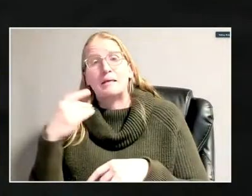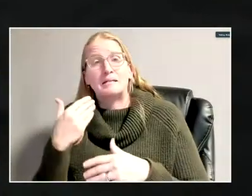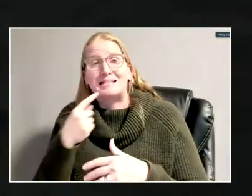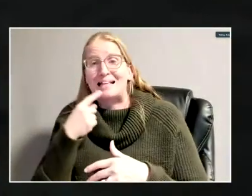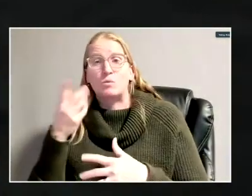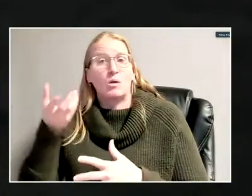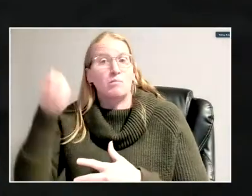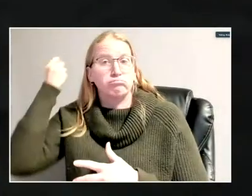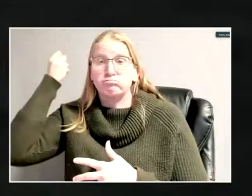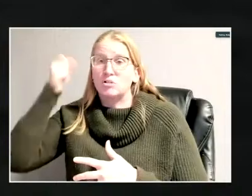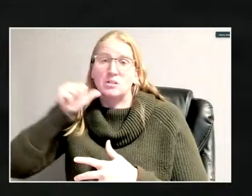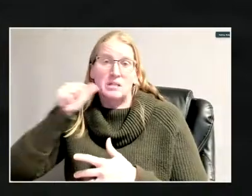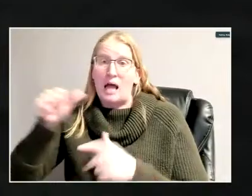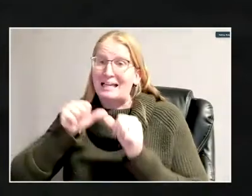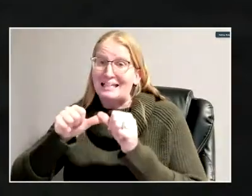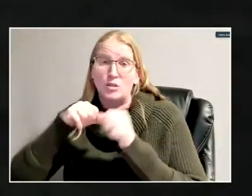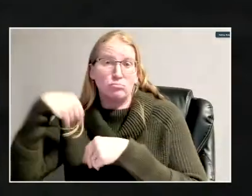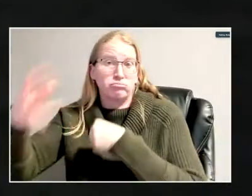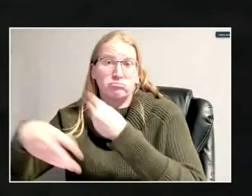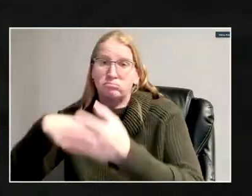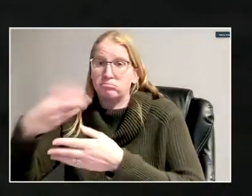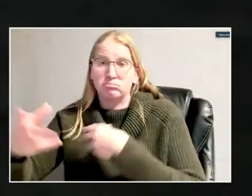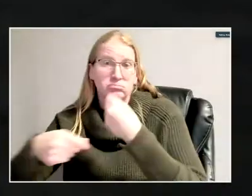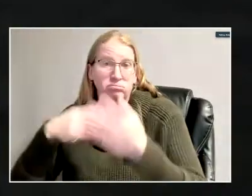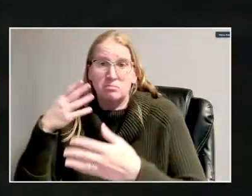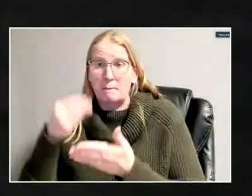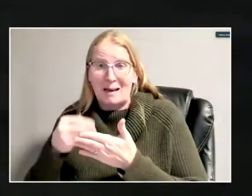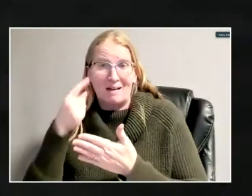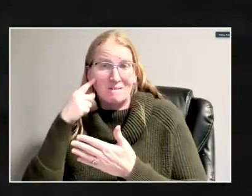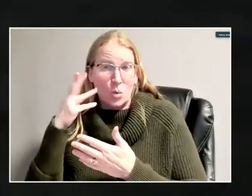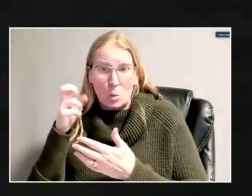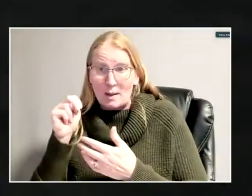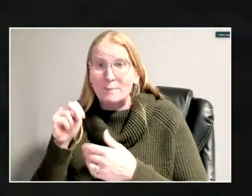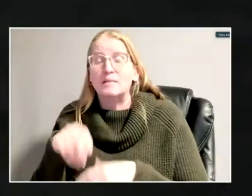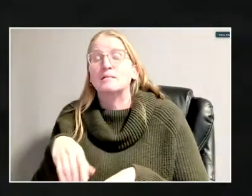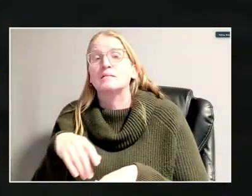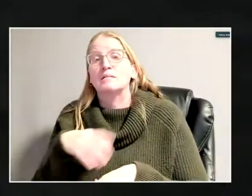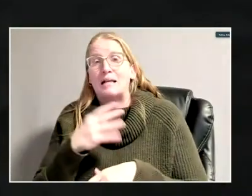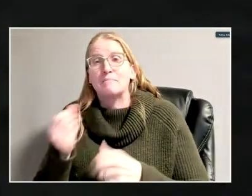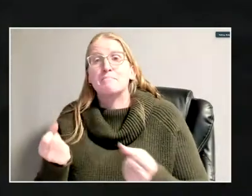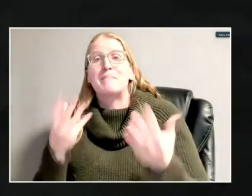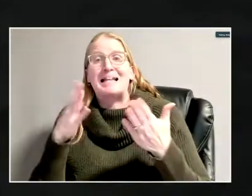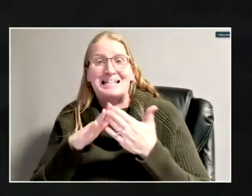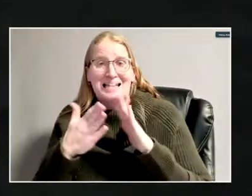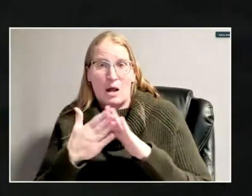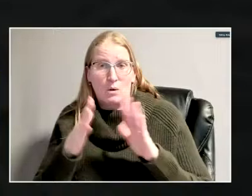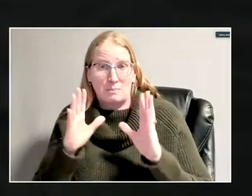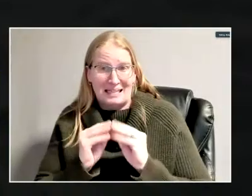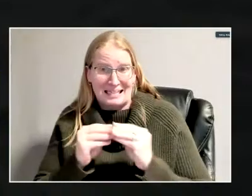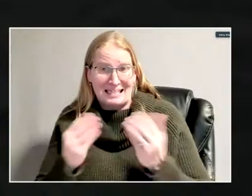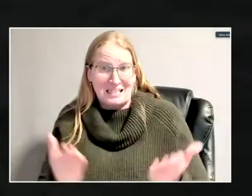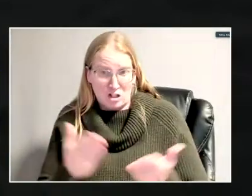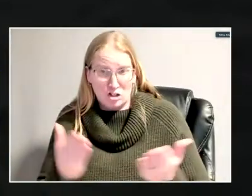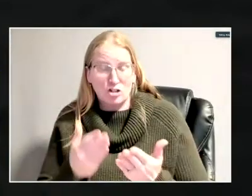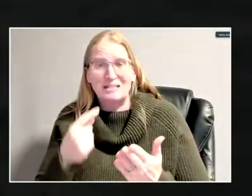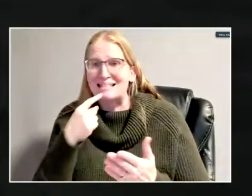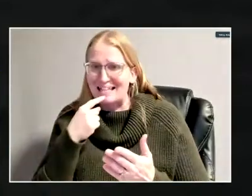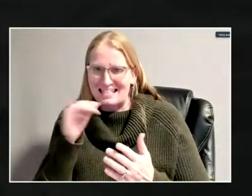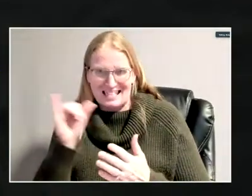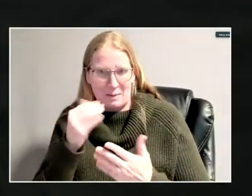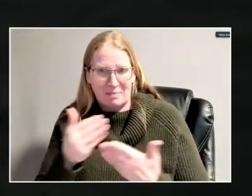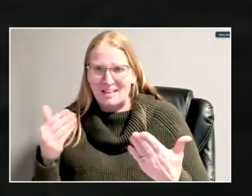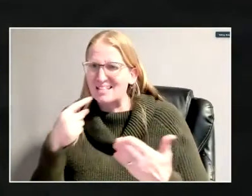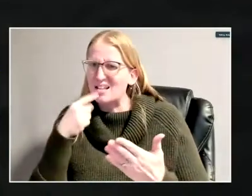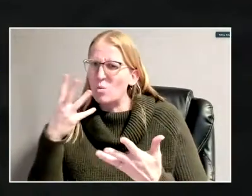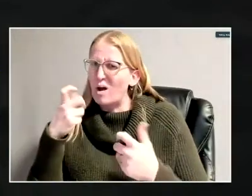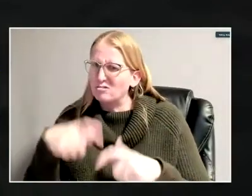Israeli government and 13 from mtown meetings have passed resolutions calling for ceasefire and whereas both Senators Bernie Sanders